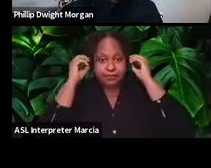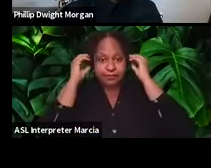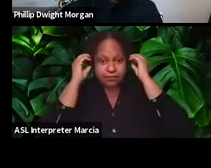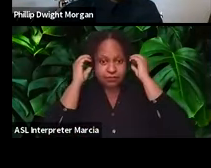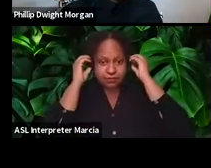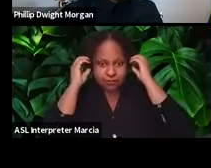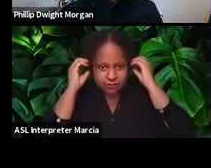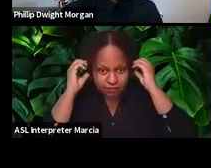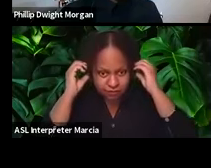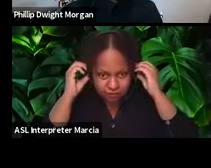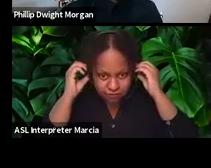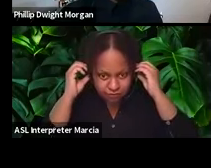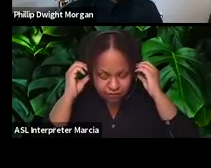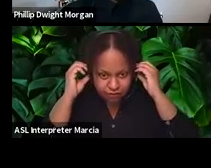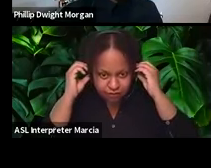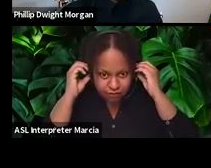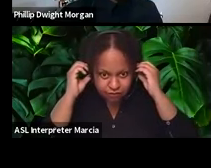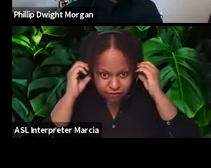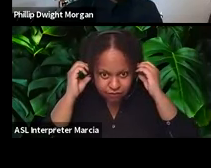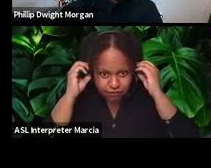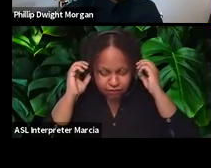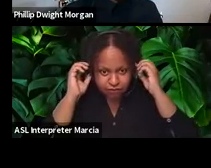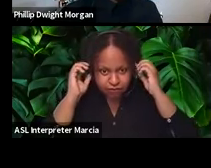with them last Thursday.